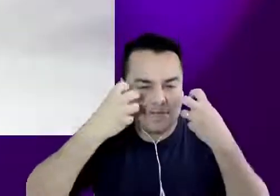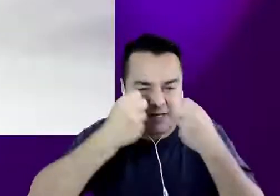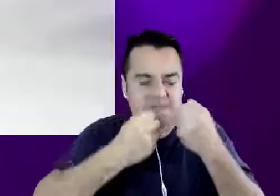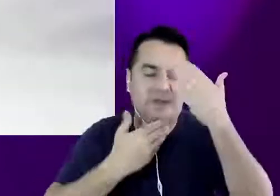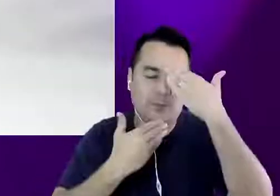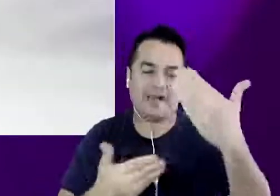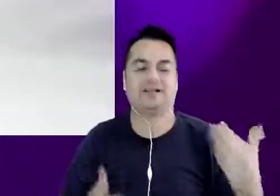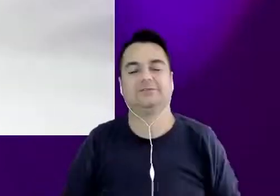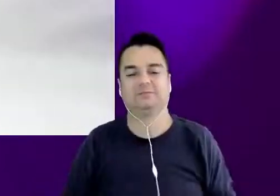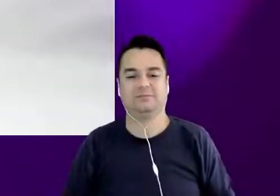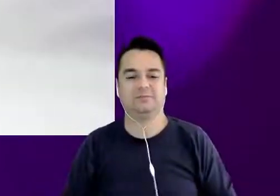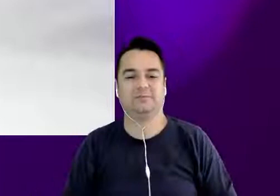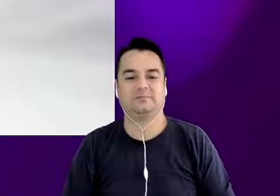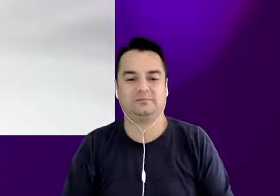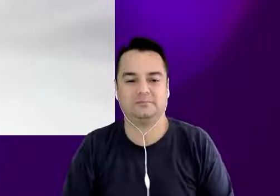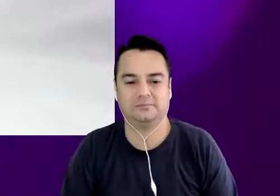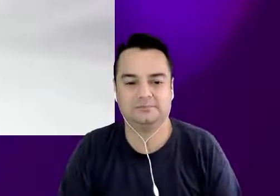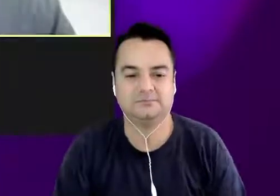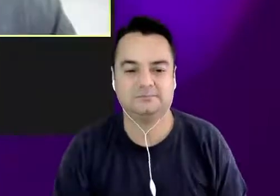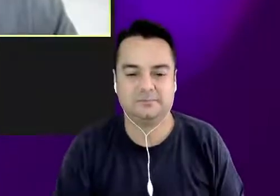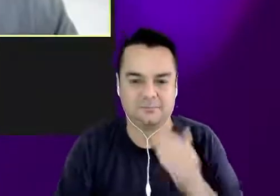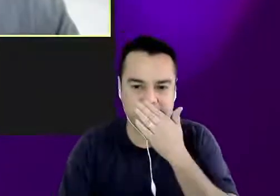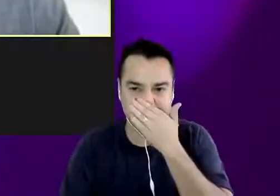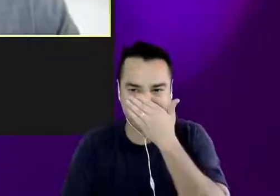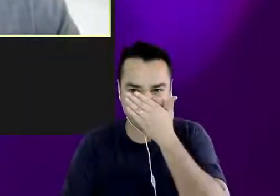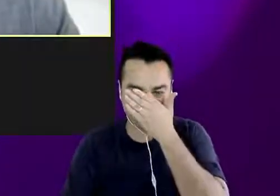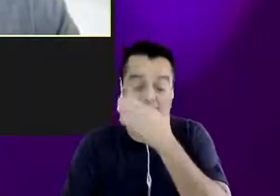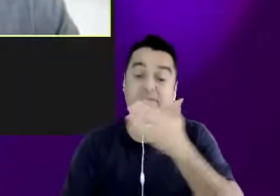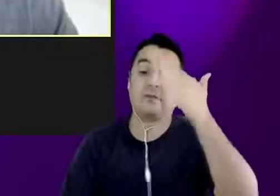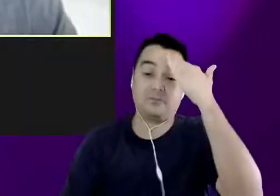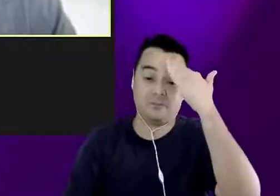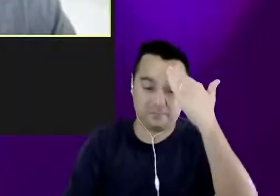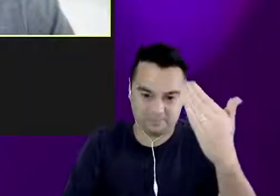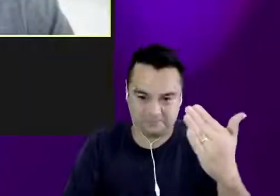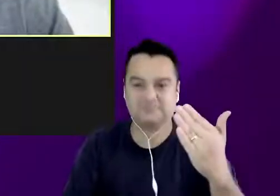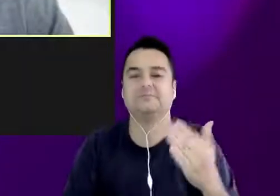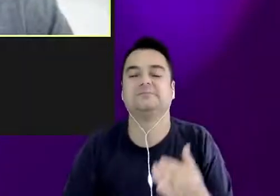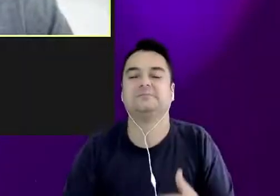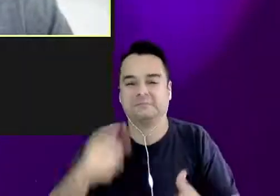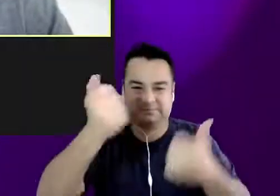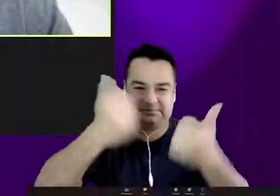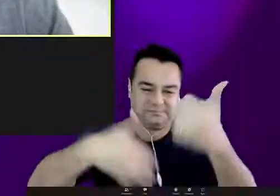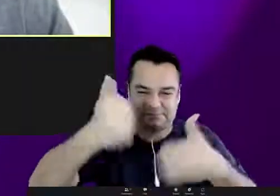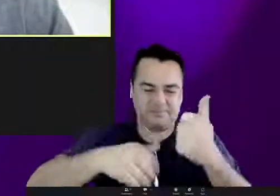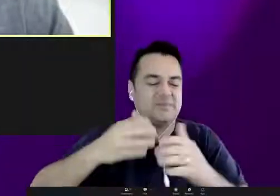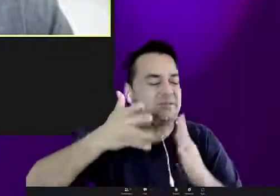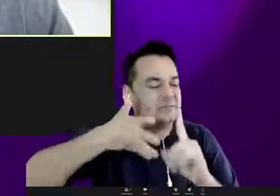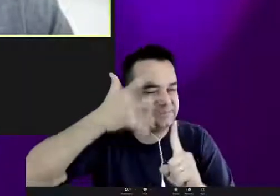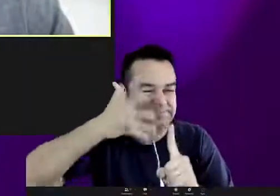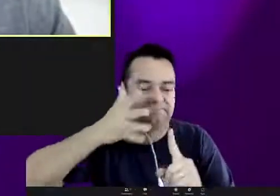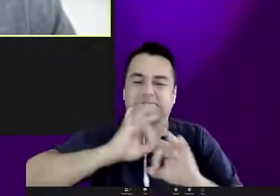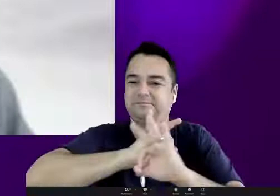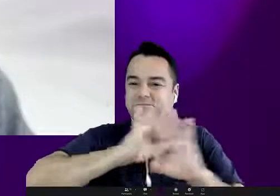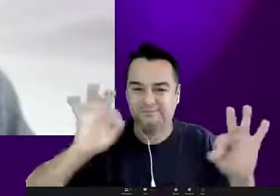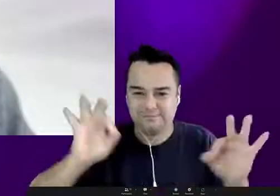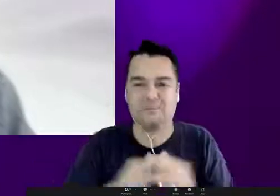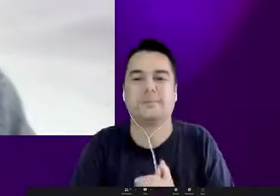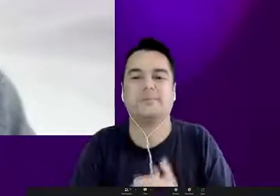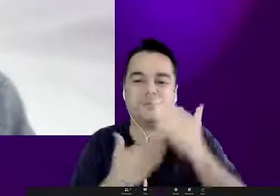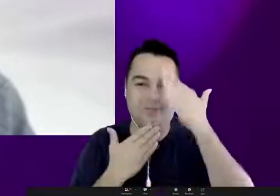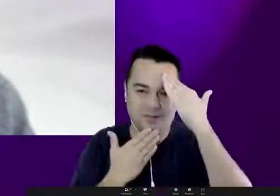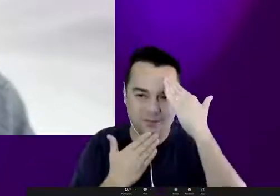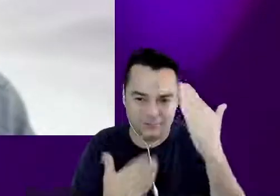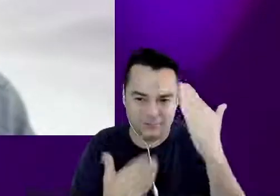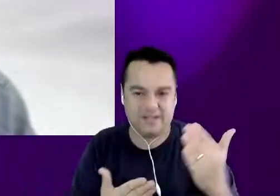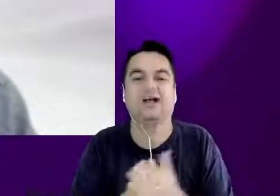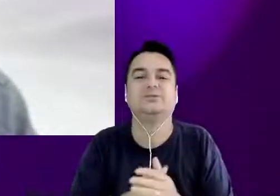again, Pasquale, for this wonderful lecture. Thank you, Fabrício, and thank you, Lázaro, for this amazing conference. Now we